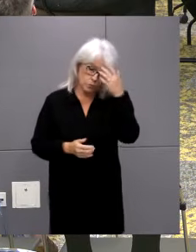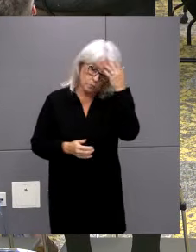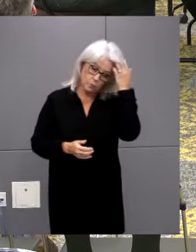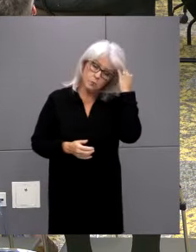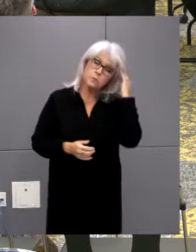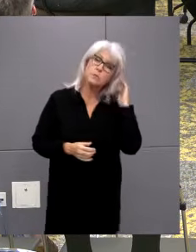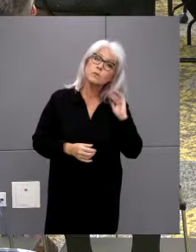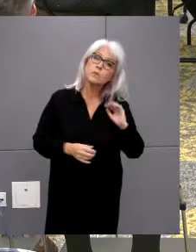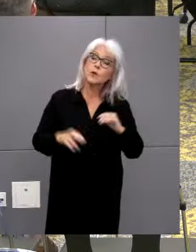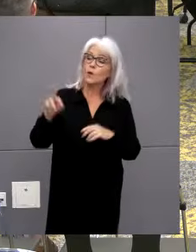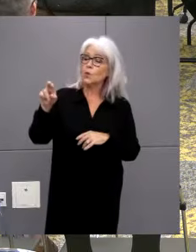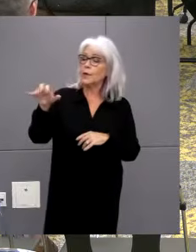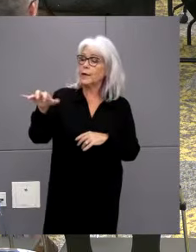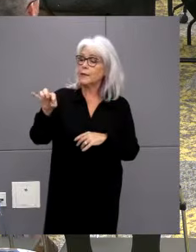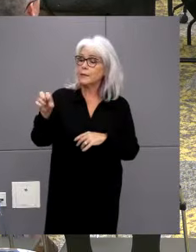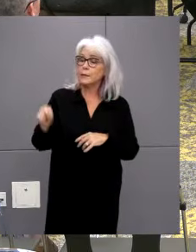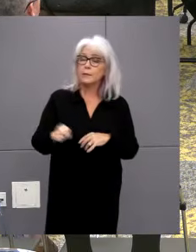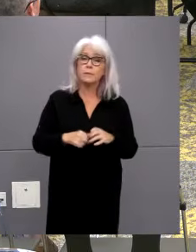Trustee Reyes?